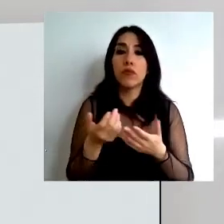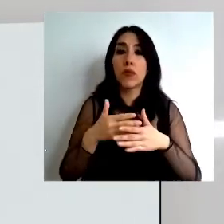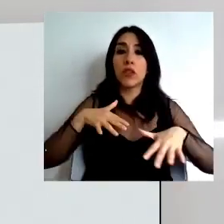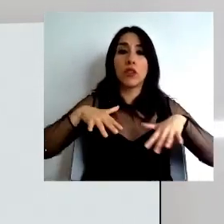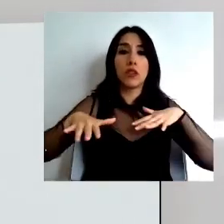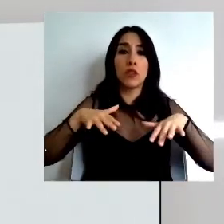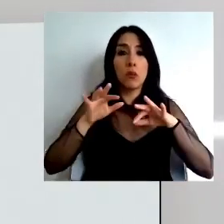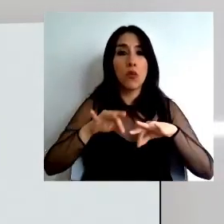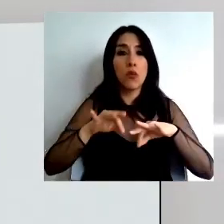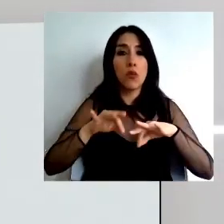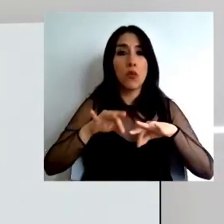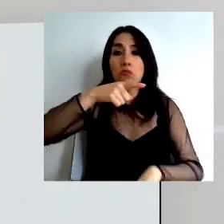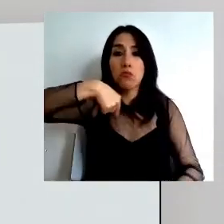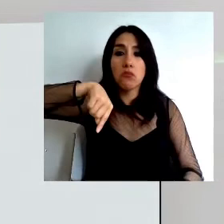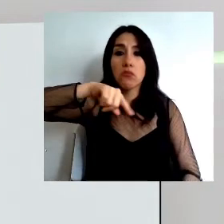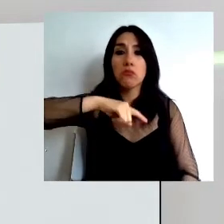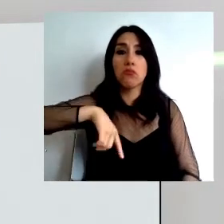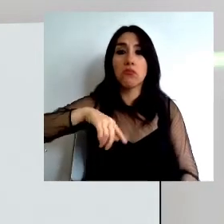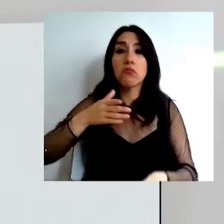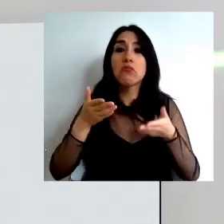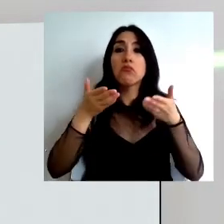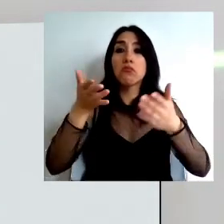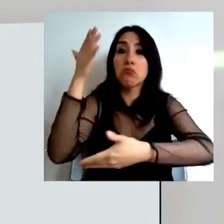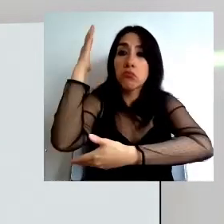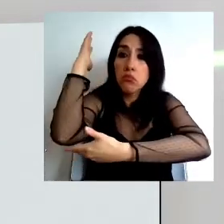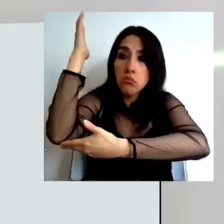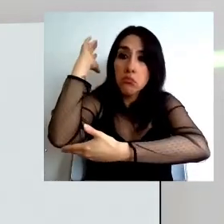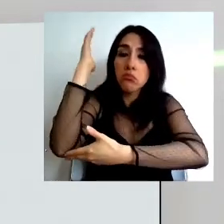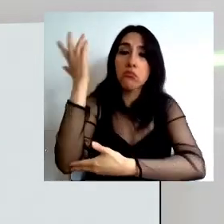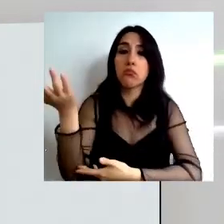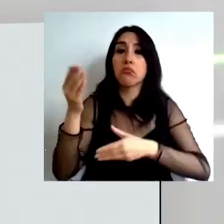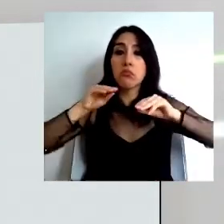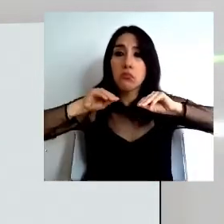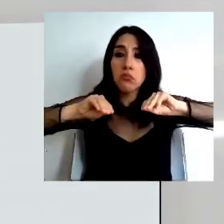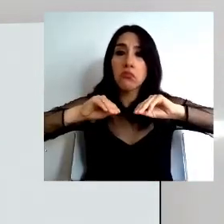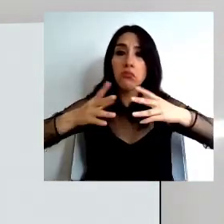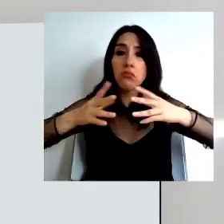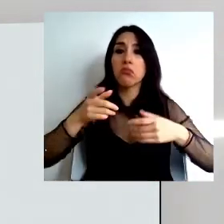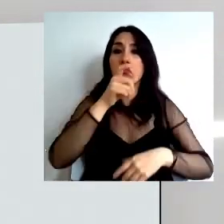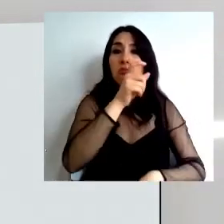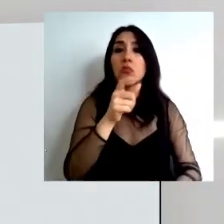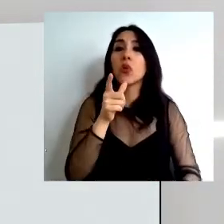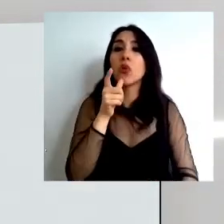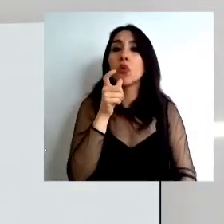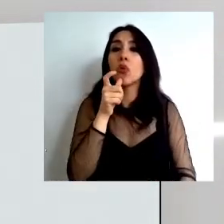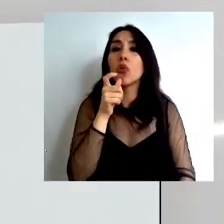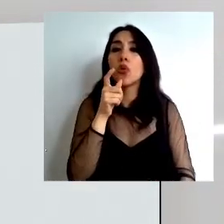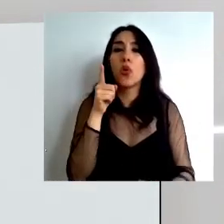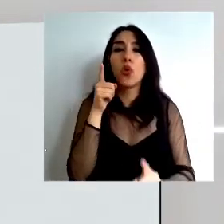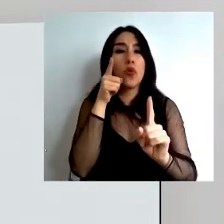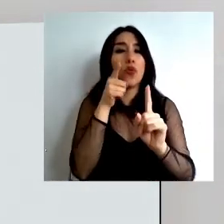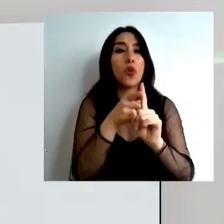now is to manage the diversity of target groups, because